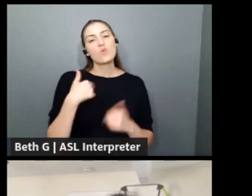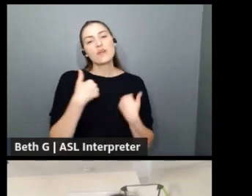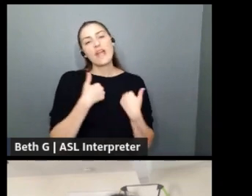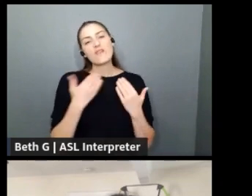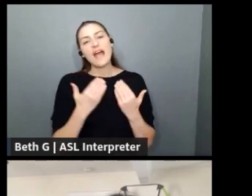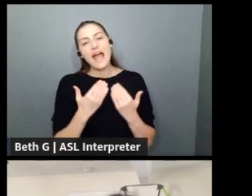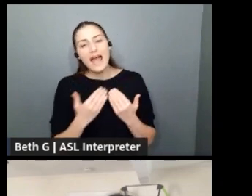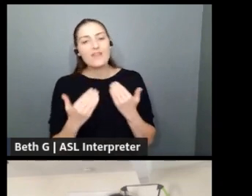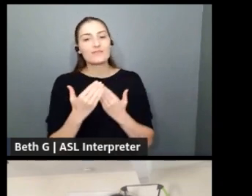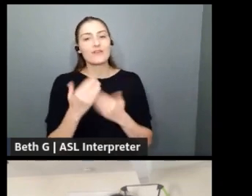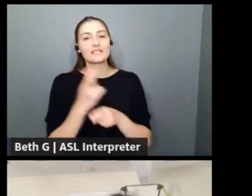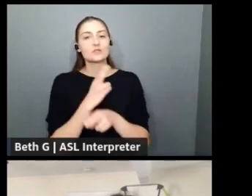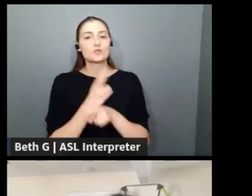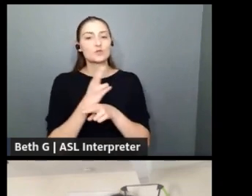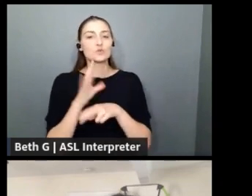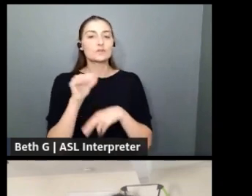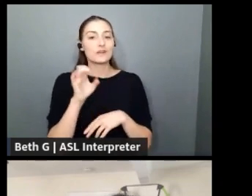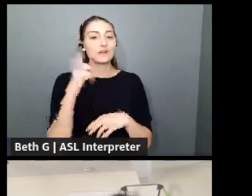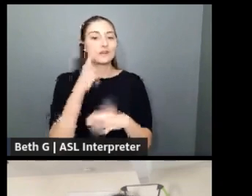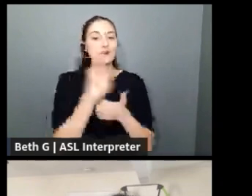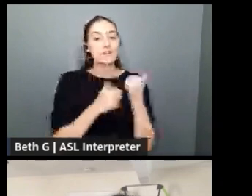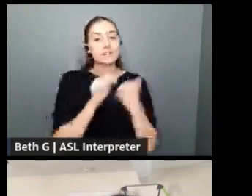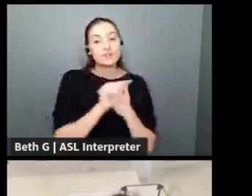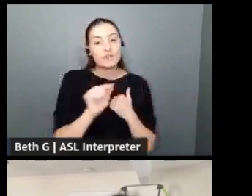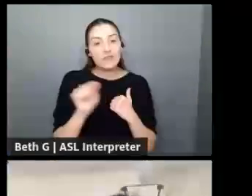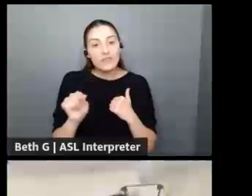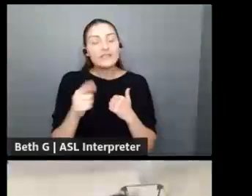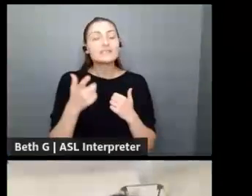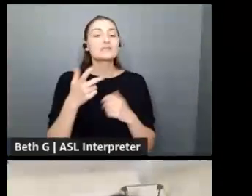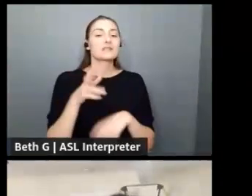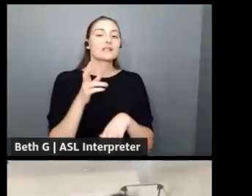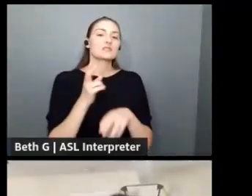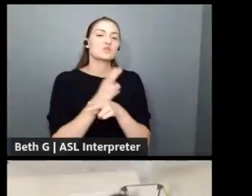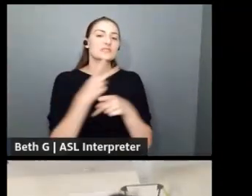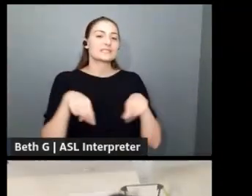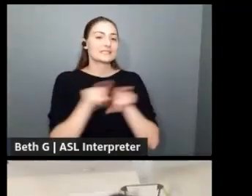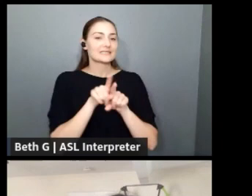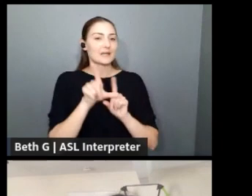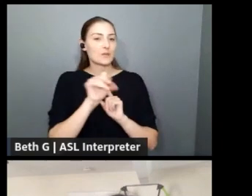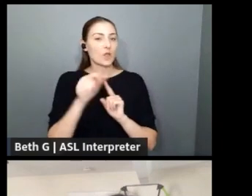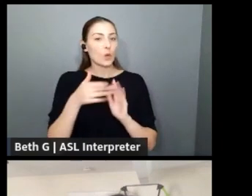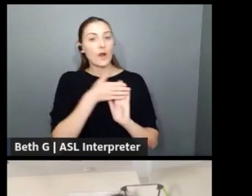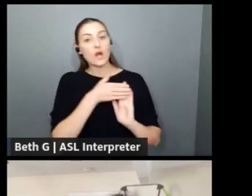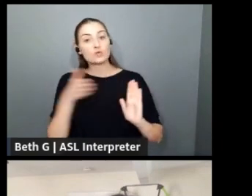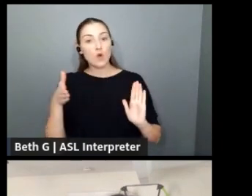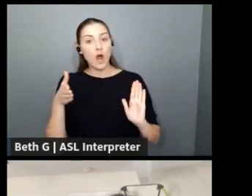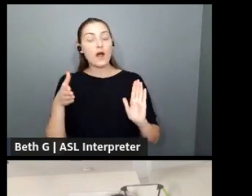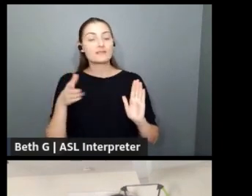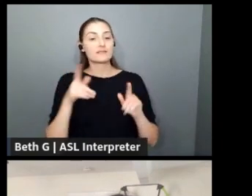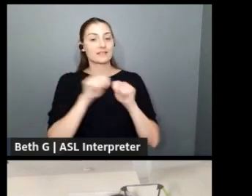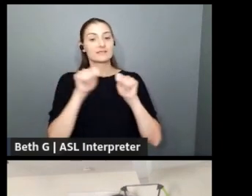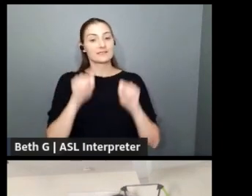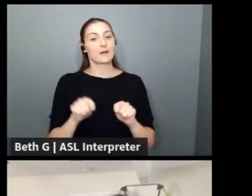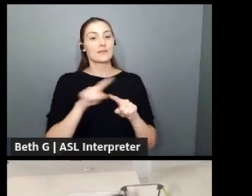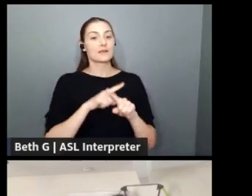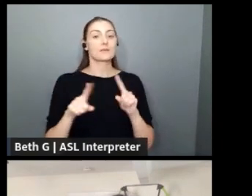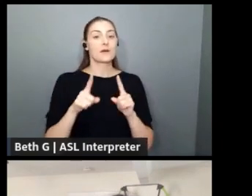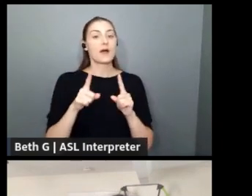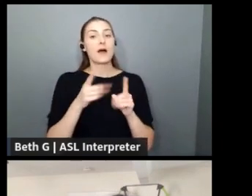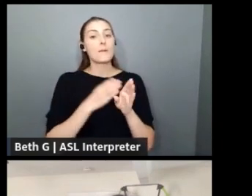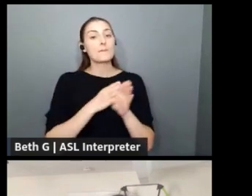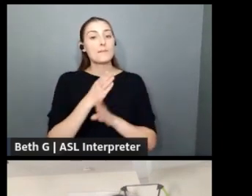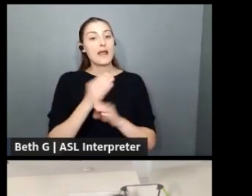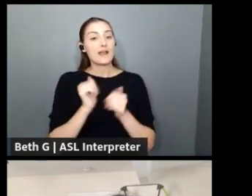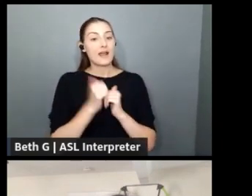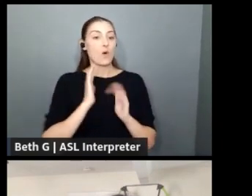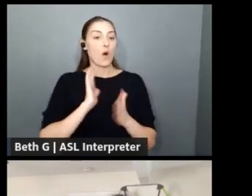each loopings, as well as referring to the same loop across your template. But the main way our entire function is made is